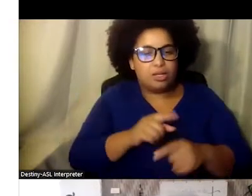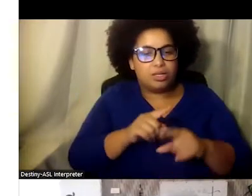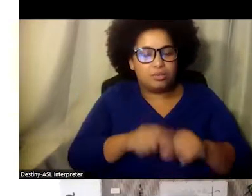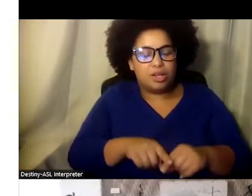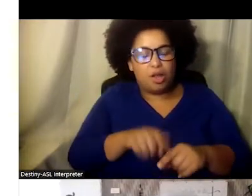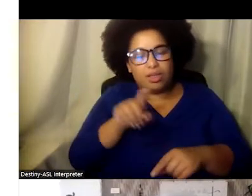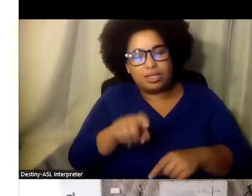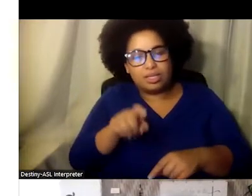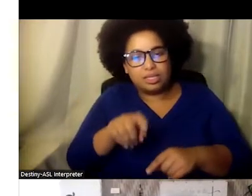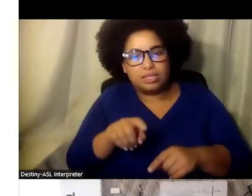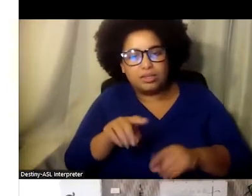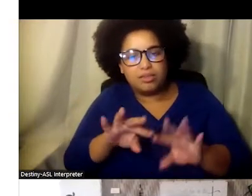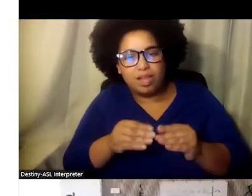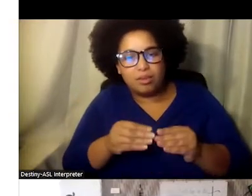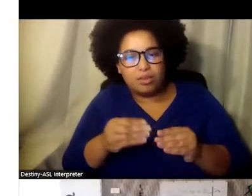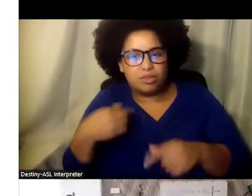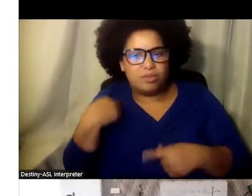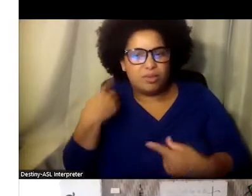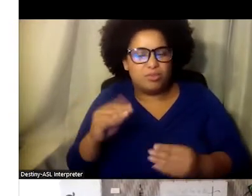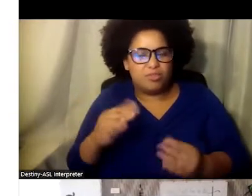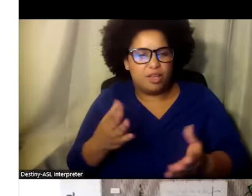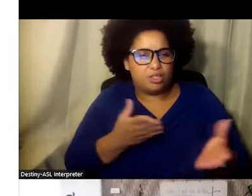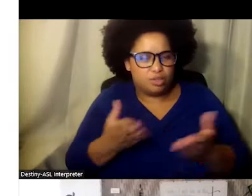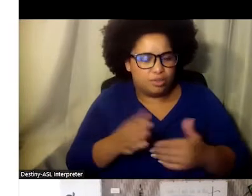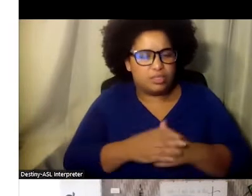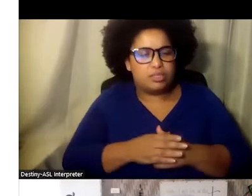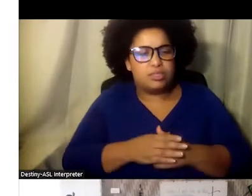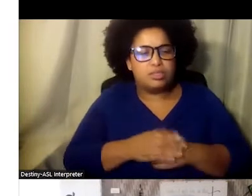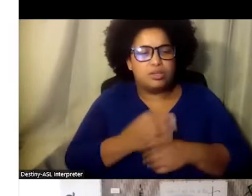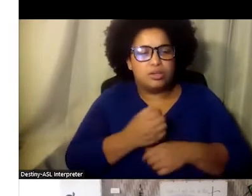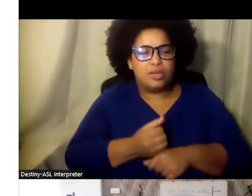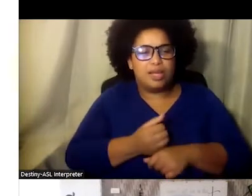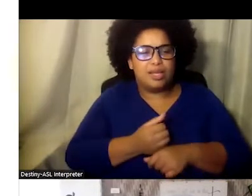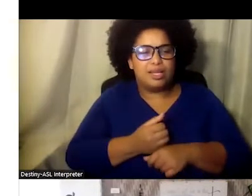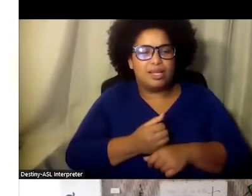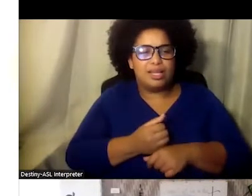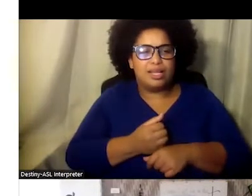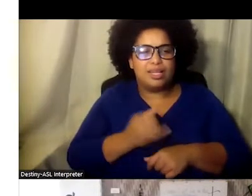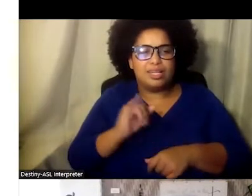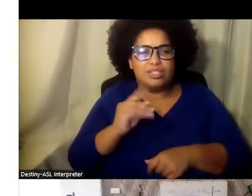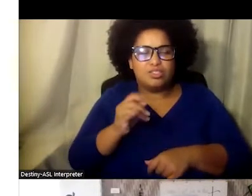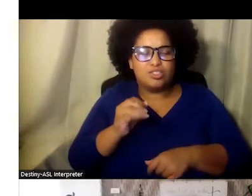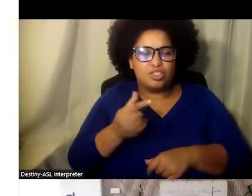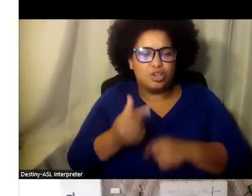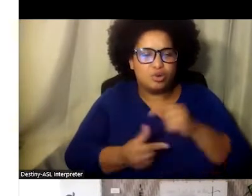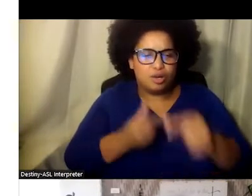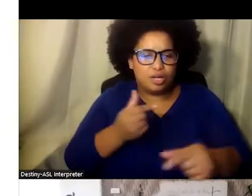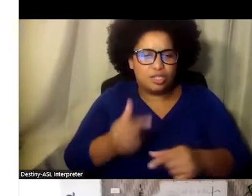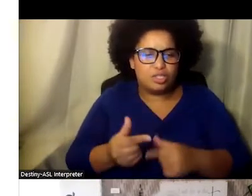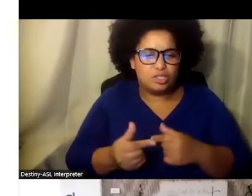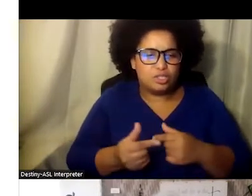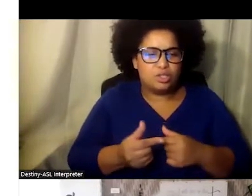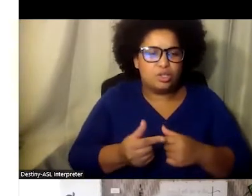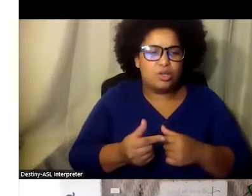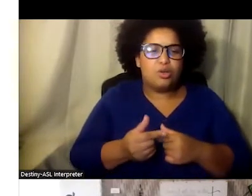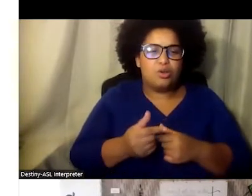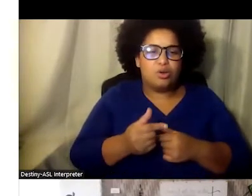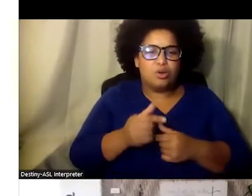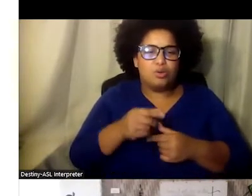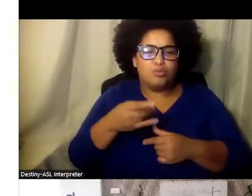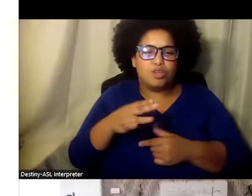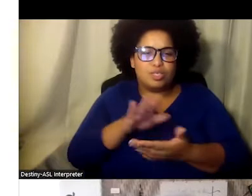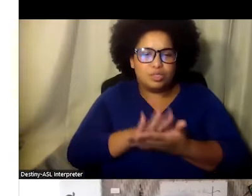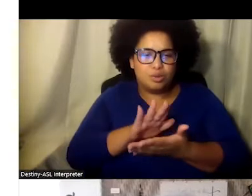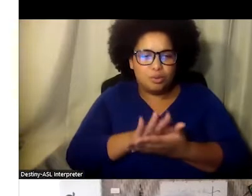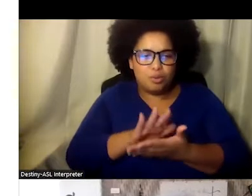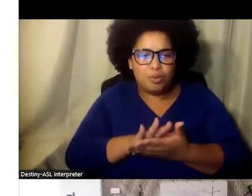serving. So we created an intergenerational preschool that connects with our adult day healthcare program, busting